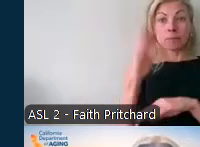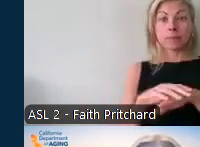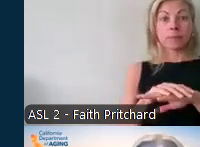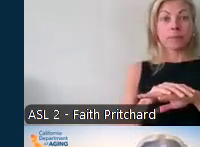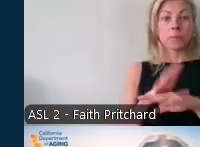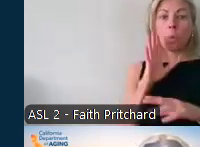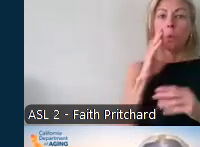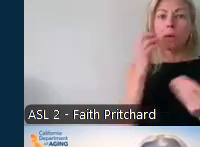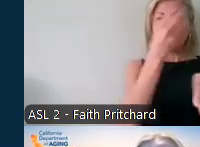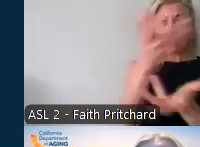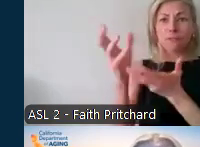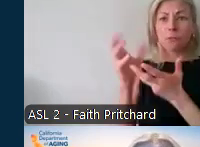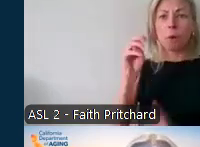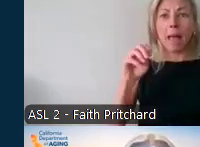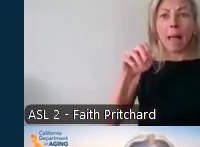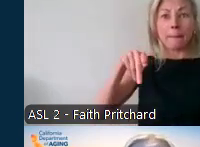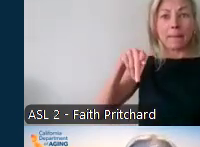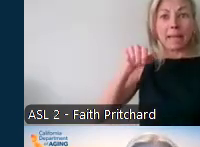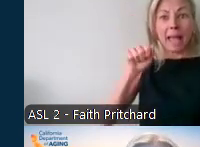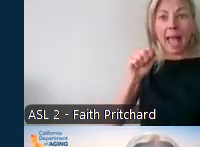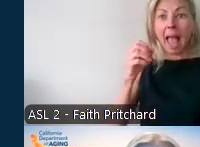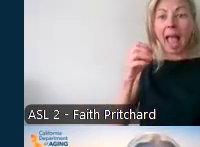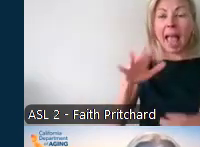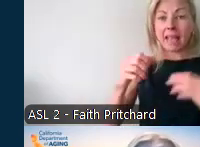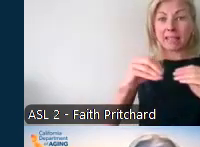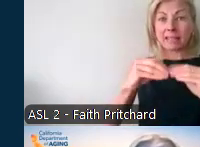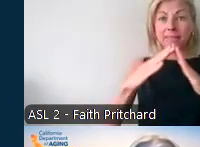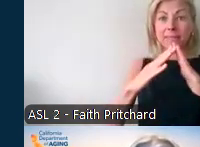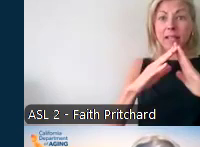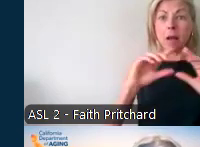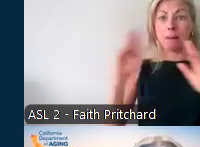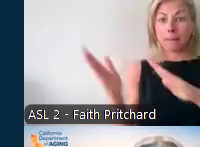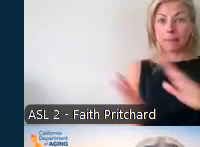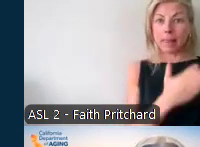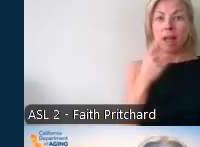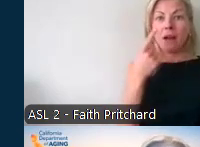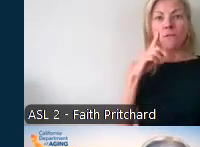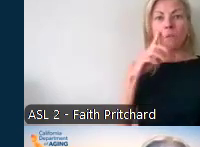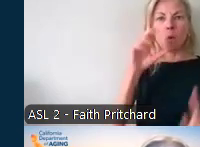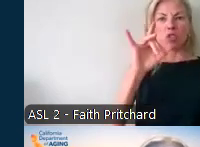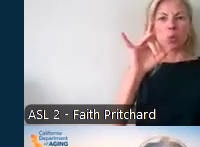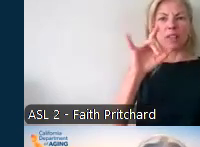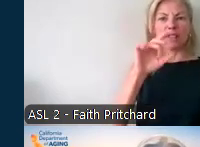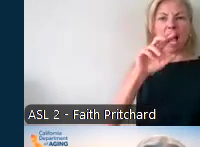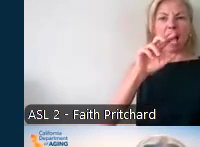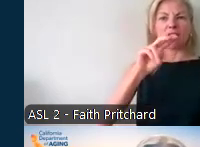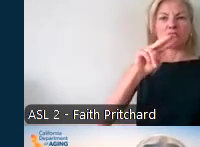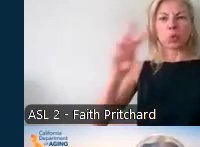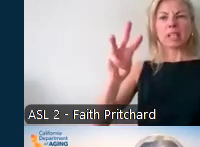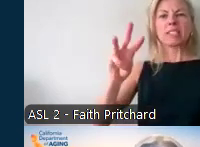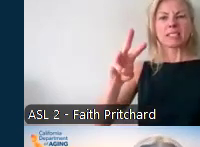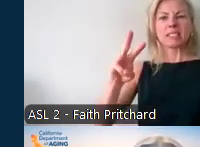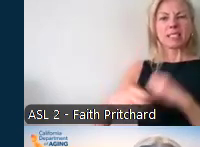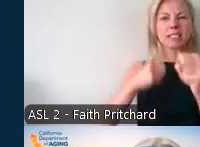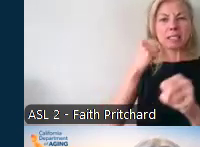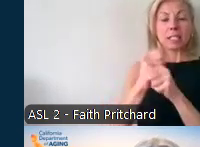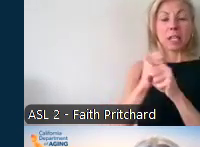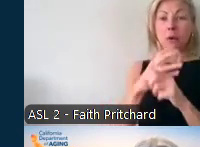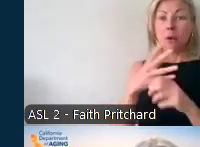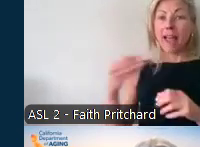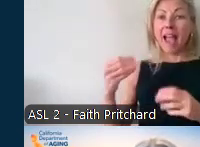the MPA initiatives for 25-26. We also see this event as an opportunity to, again, celebrate